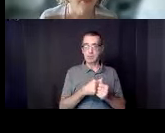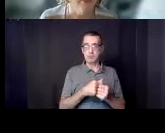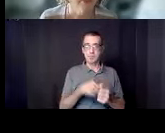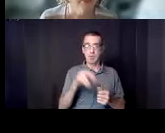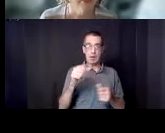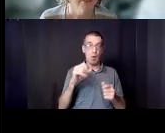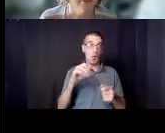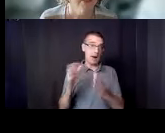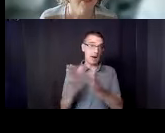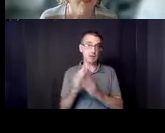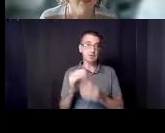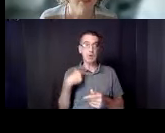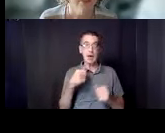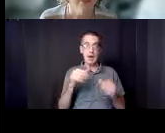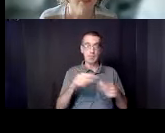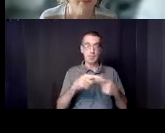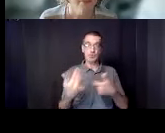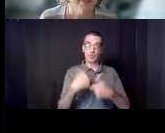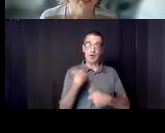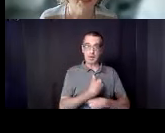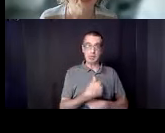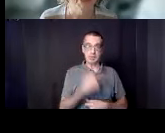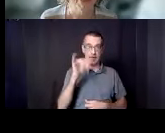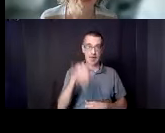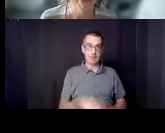that if you'd like to, and we hope you'll be able to join us.